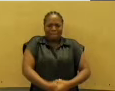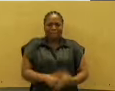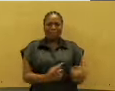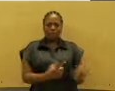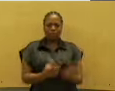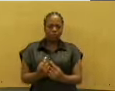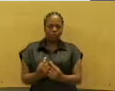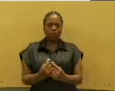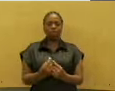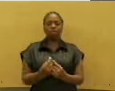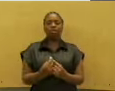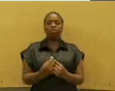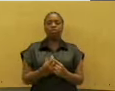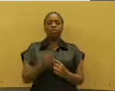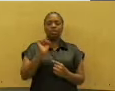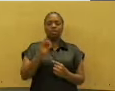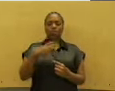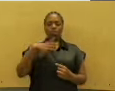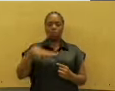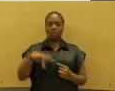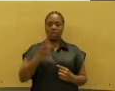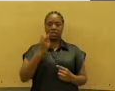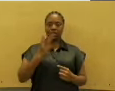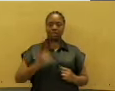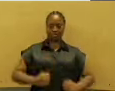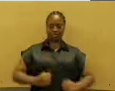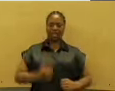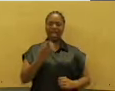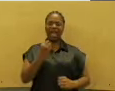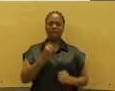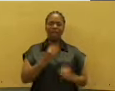more androgynous appearance. There's definitely safe ways of doing this, there's definitely